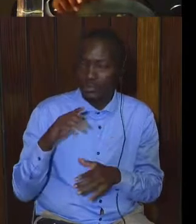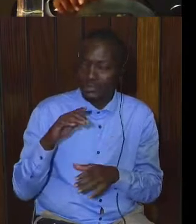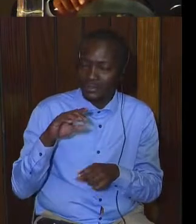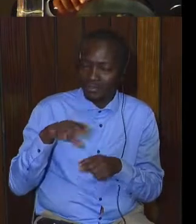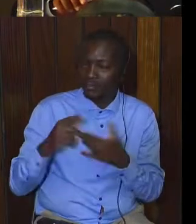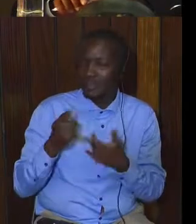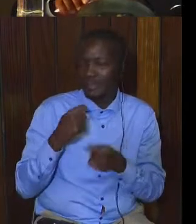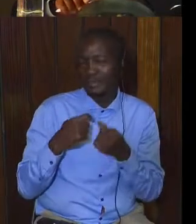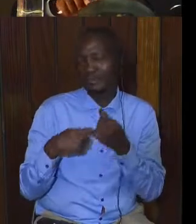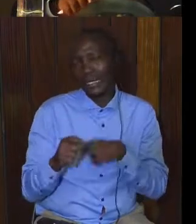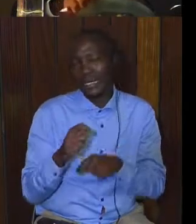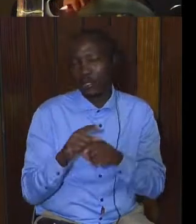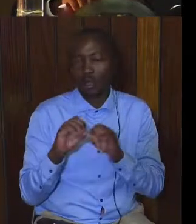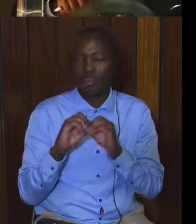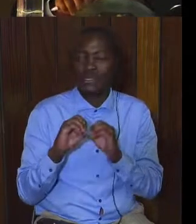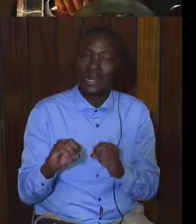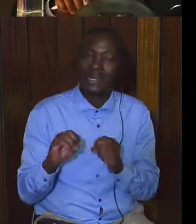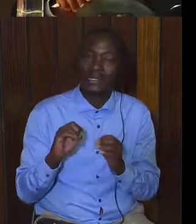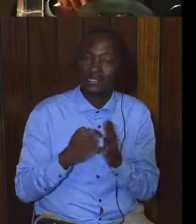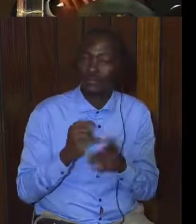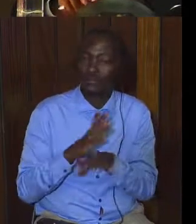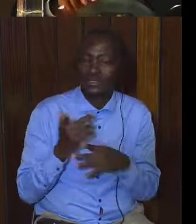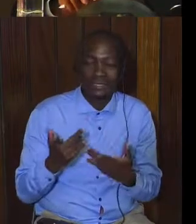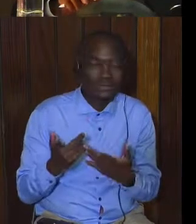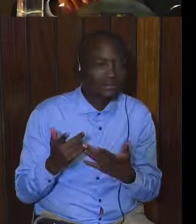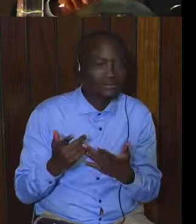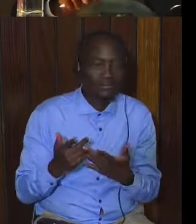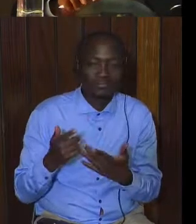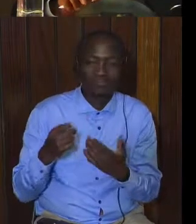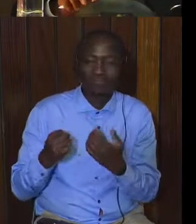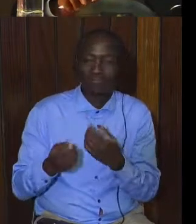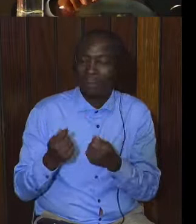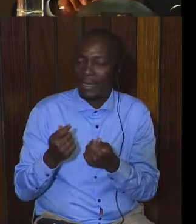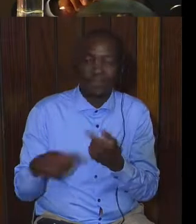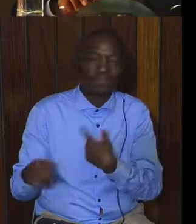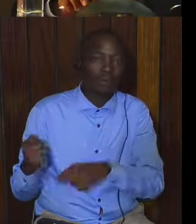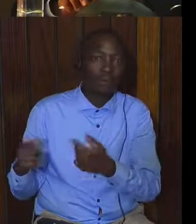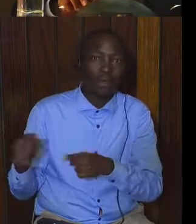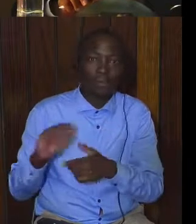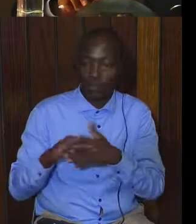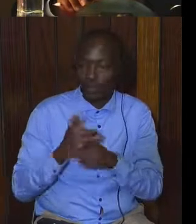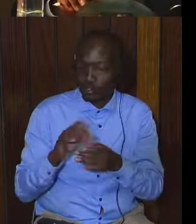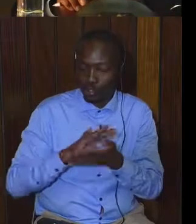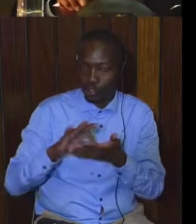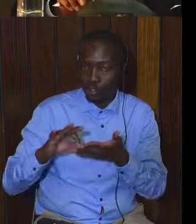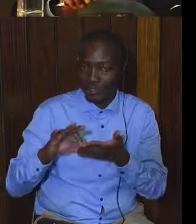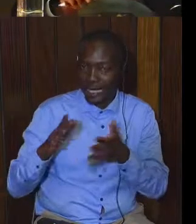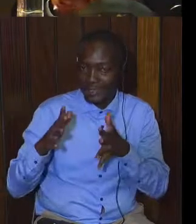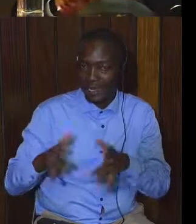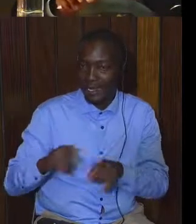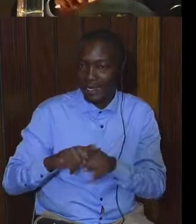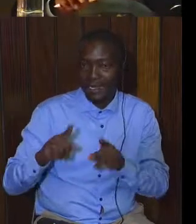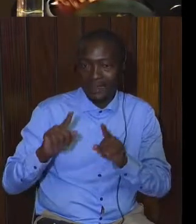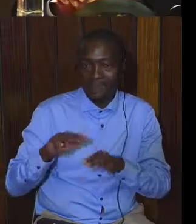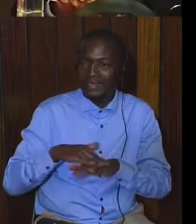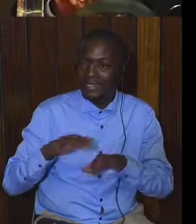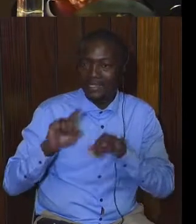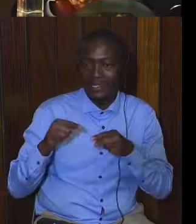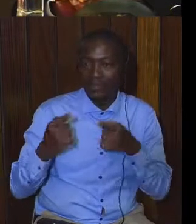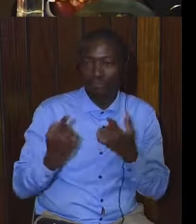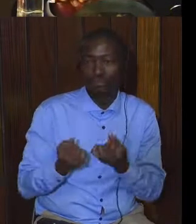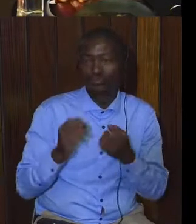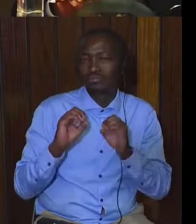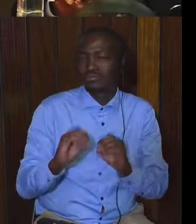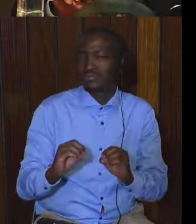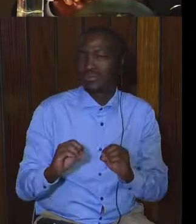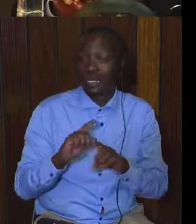to be spending on nothing. It will just be fruitless because currently the contractor has reached a stage where he cannot basically do anything.